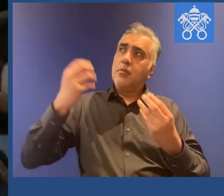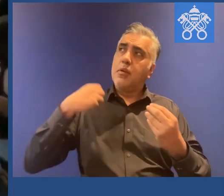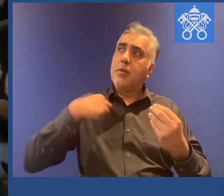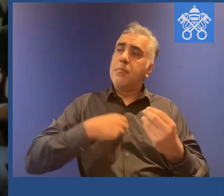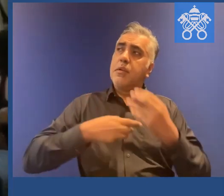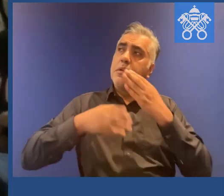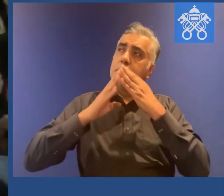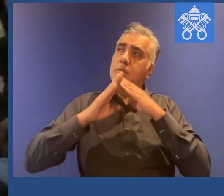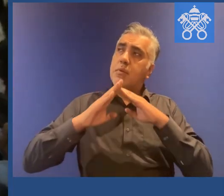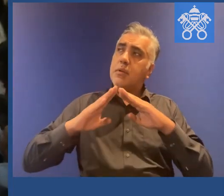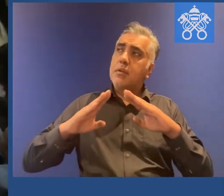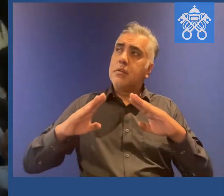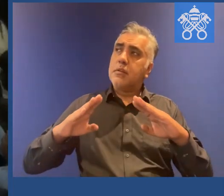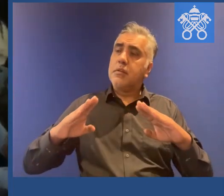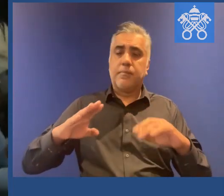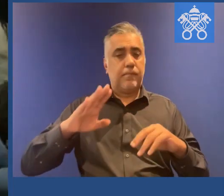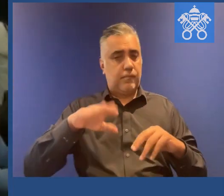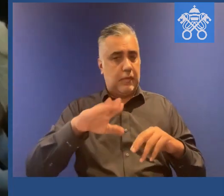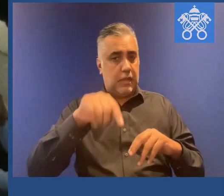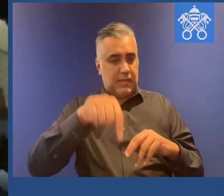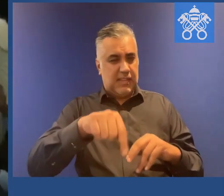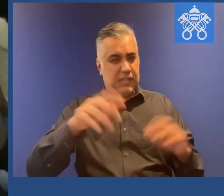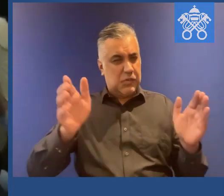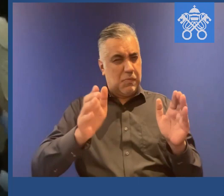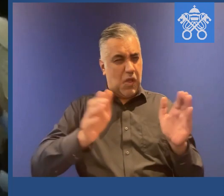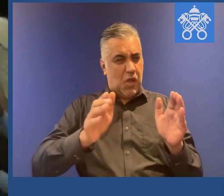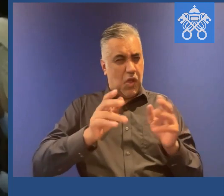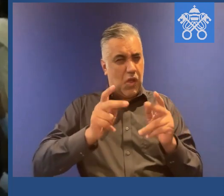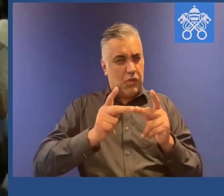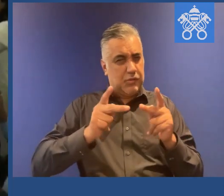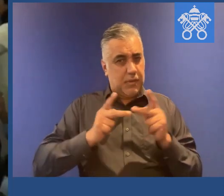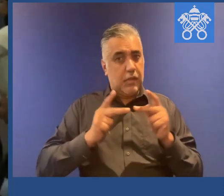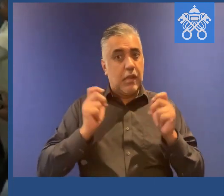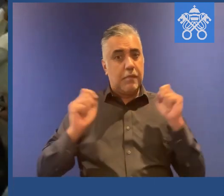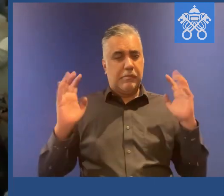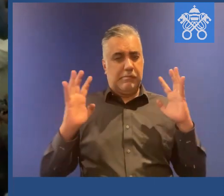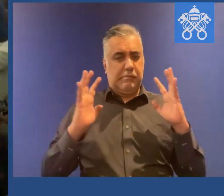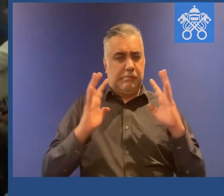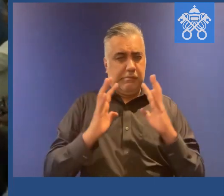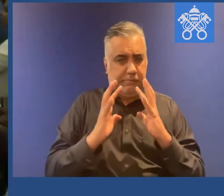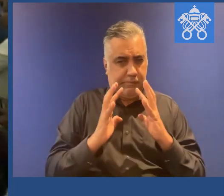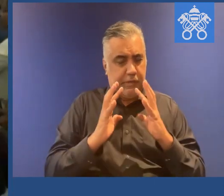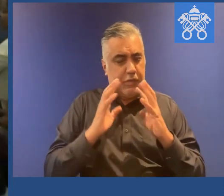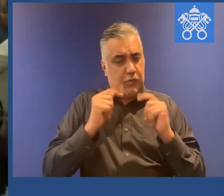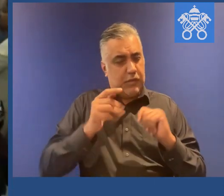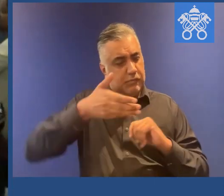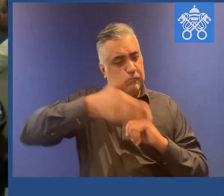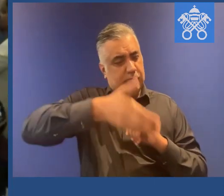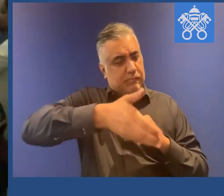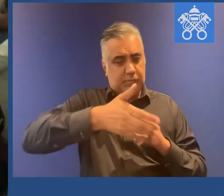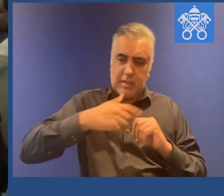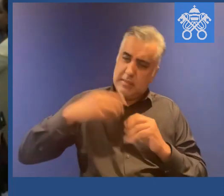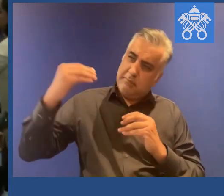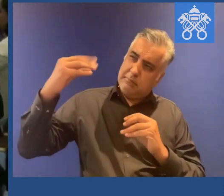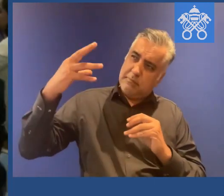It's a relatively small space, and of course people are crowding to get close to the Holy Father and shake his hand, take a